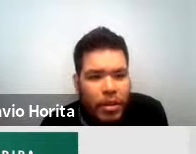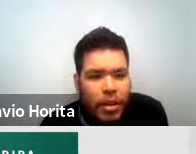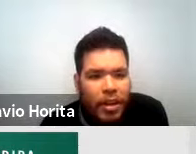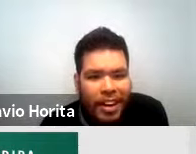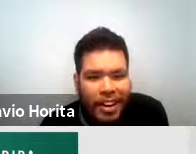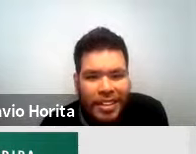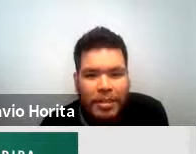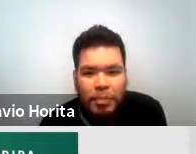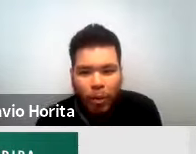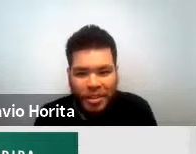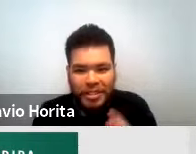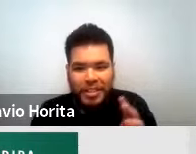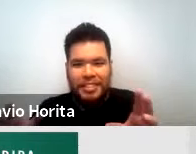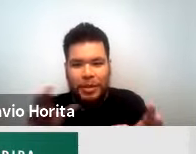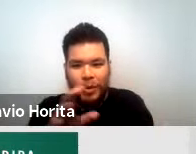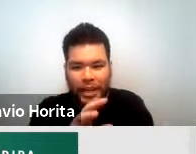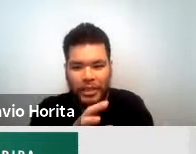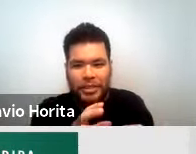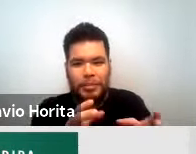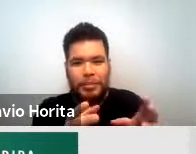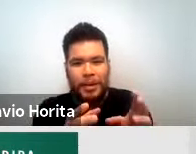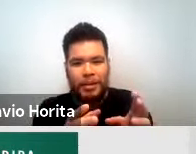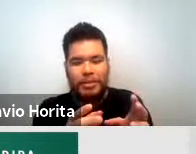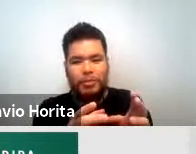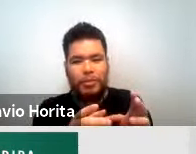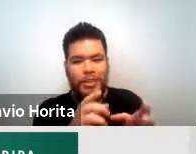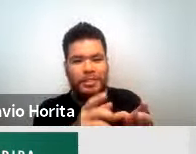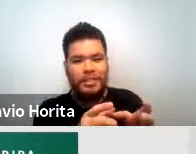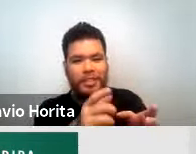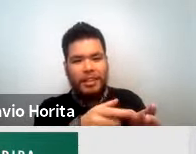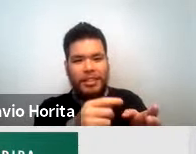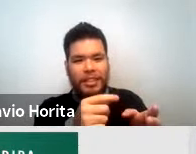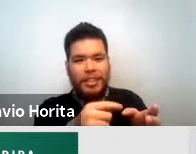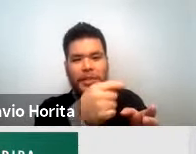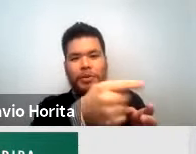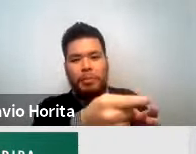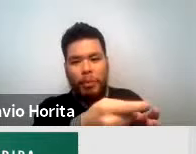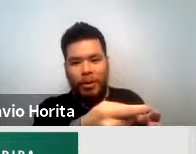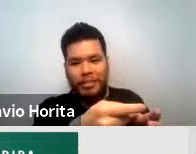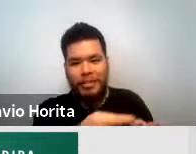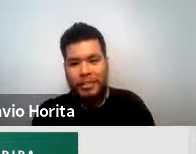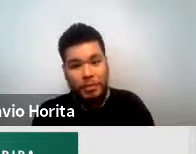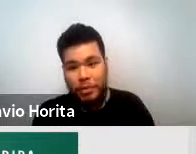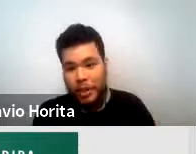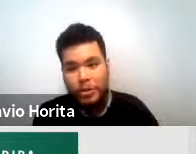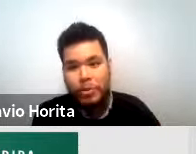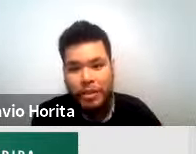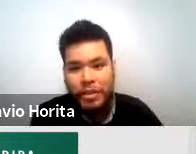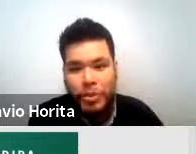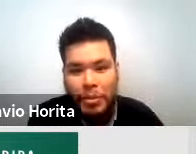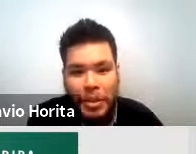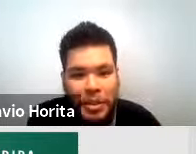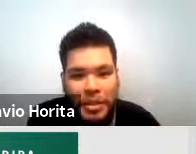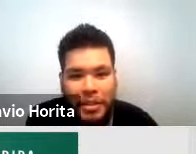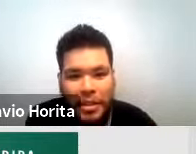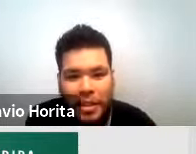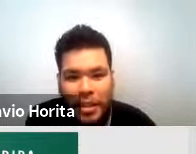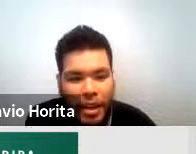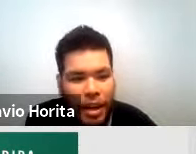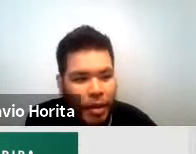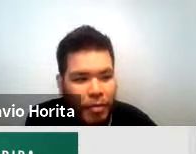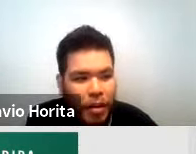wrong, pointing the directions about what is the start, the entering point, is a really good one as well,